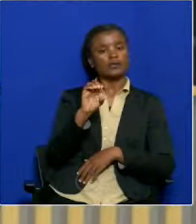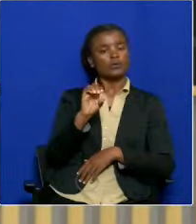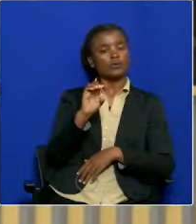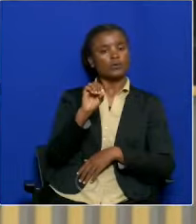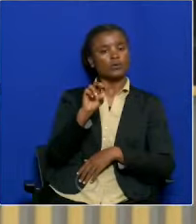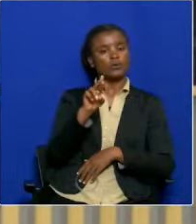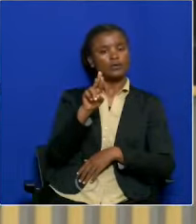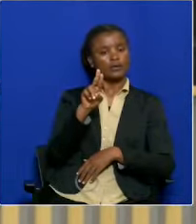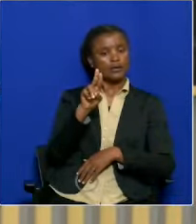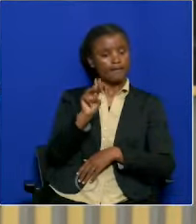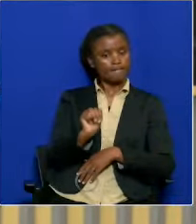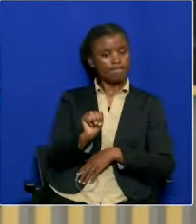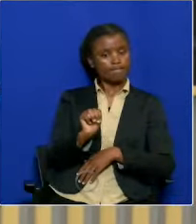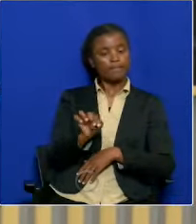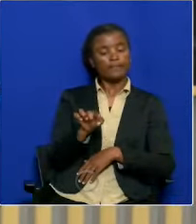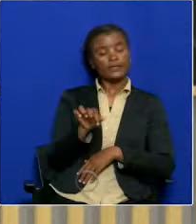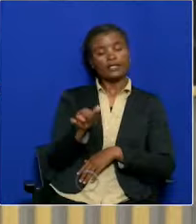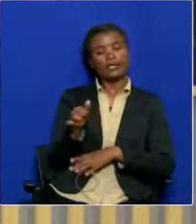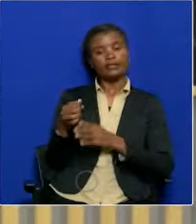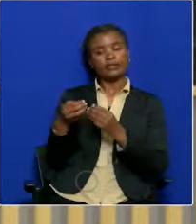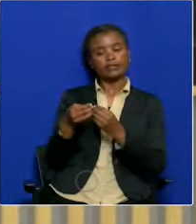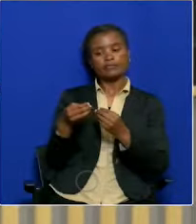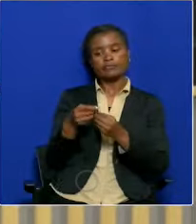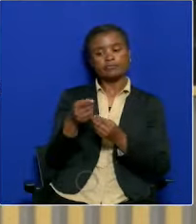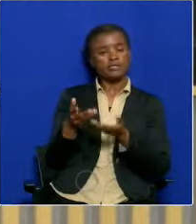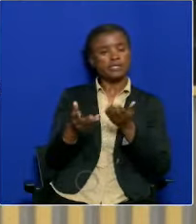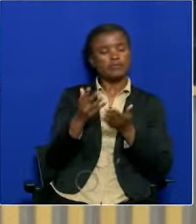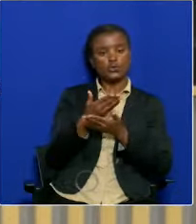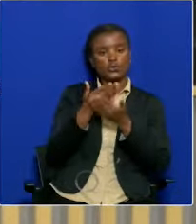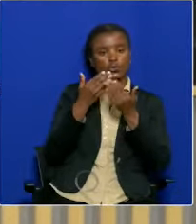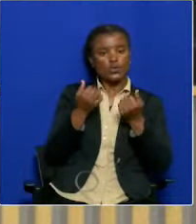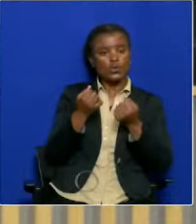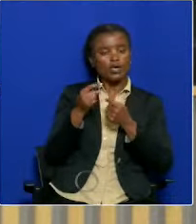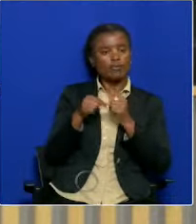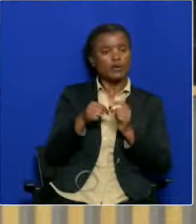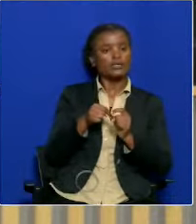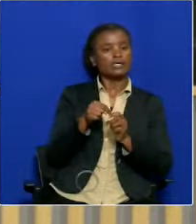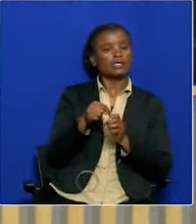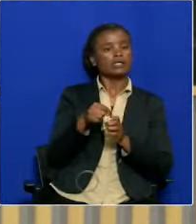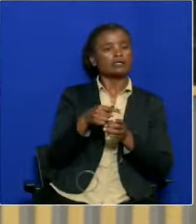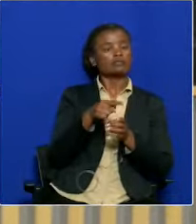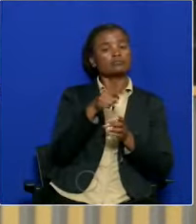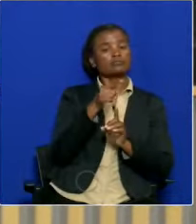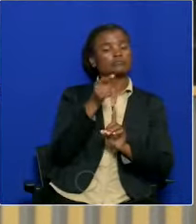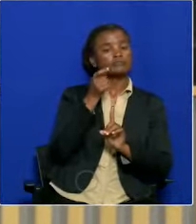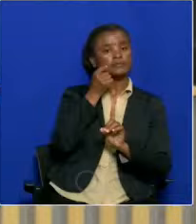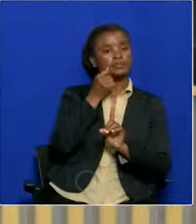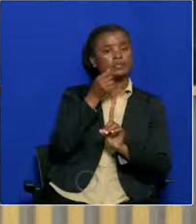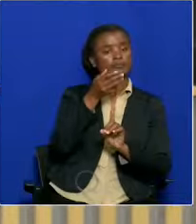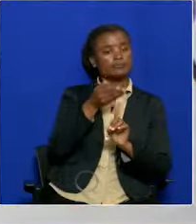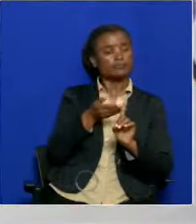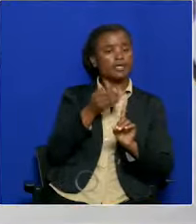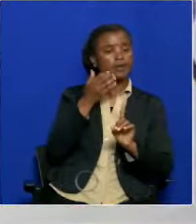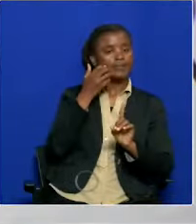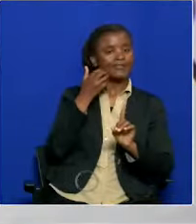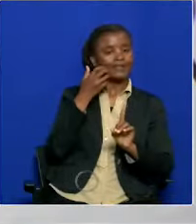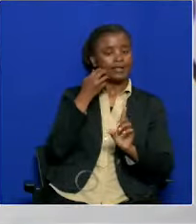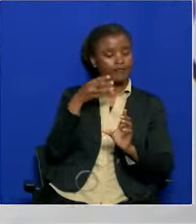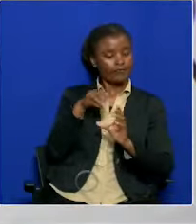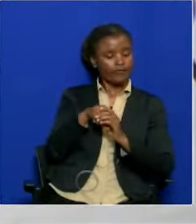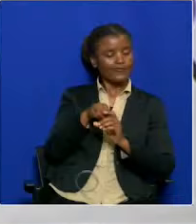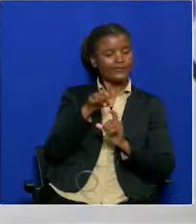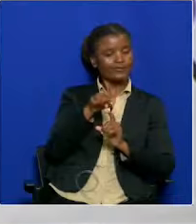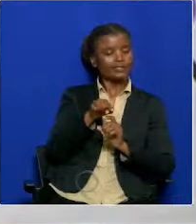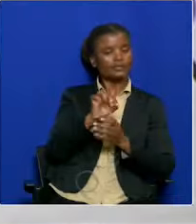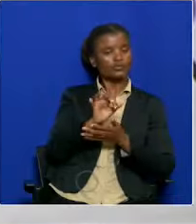the alleged participation or involvement of Mr. Matlala in that context. That's correct. And the